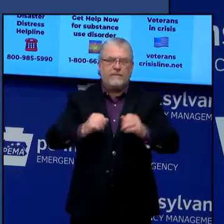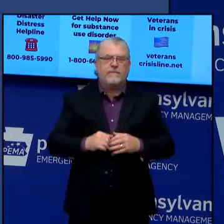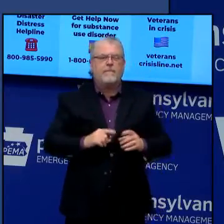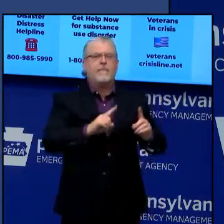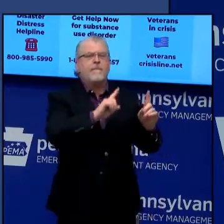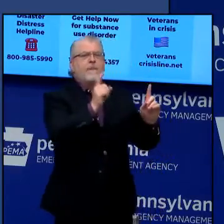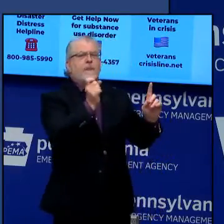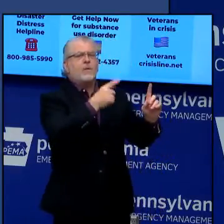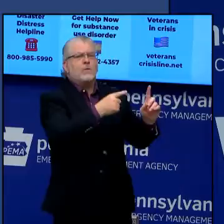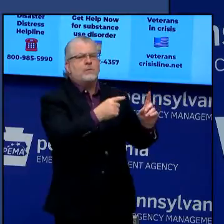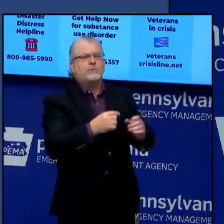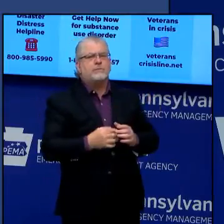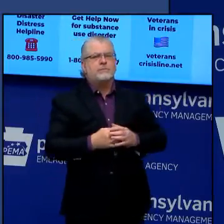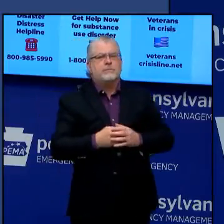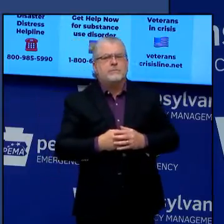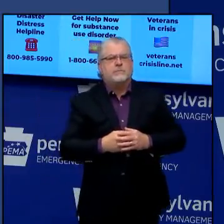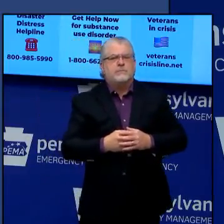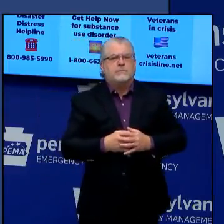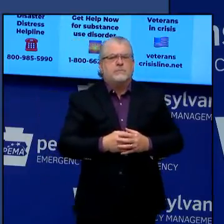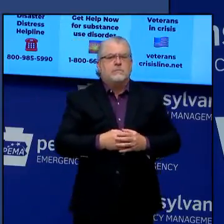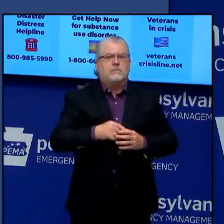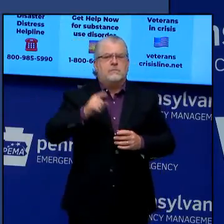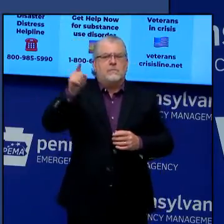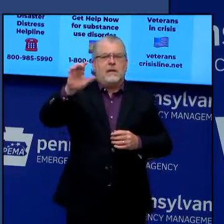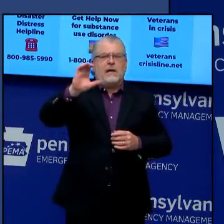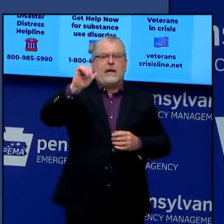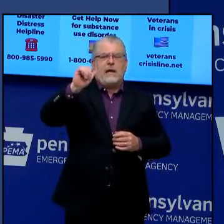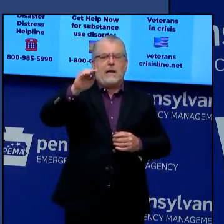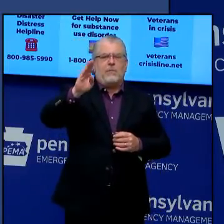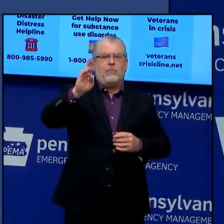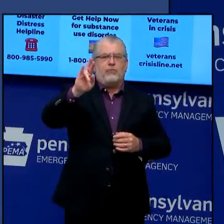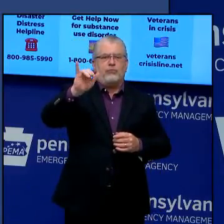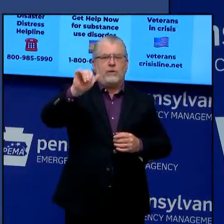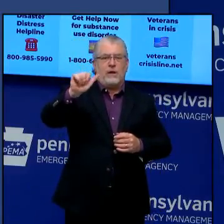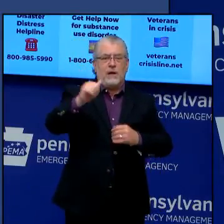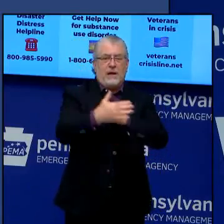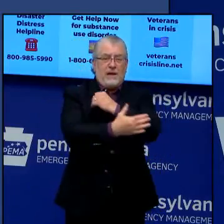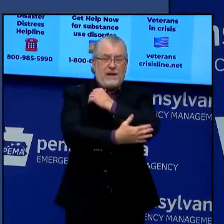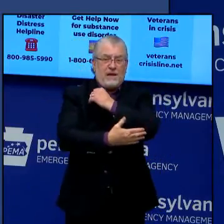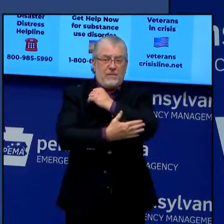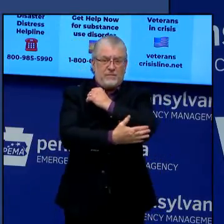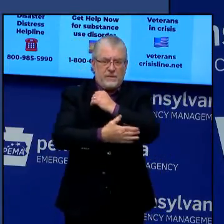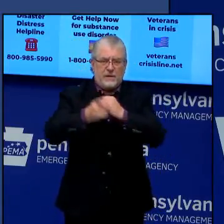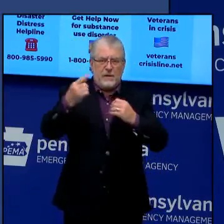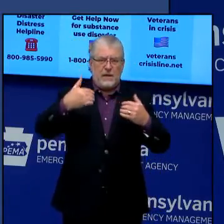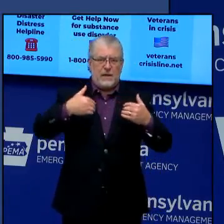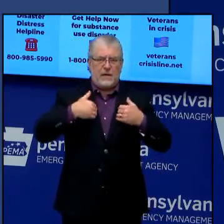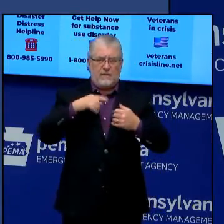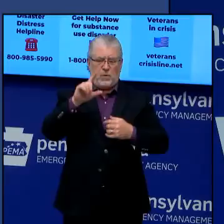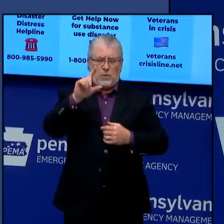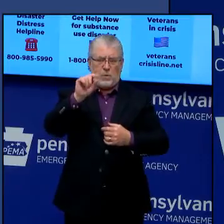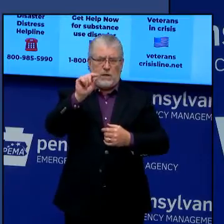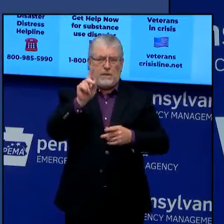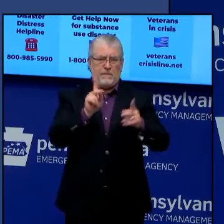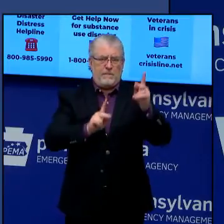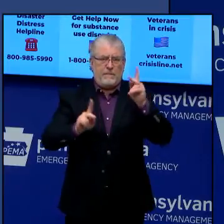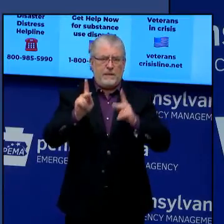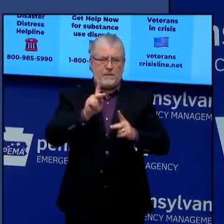as Allegheny, which has nearly 1,200. Would the state consider allowing counties with few cases, such